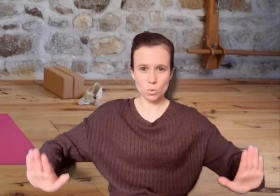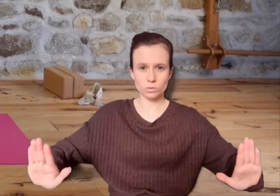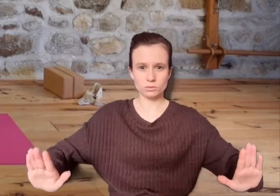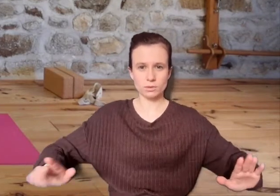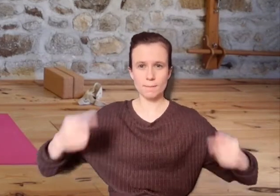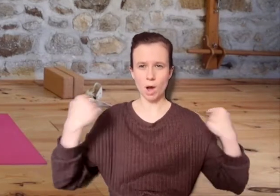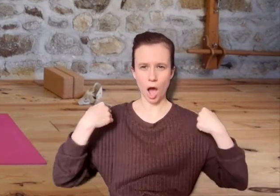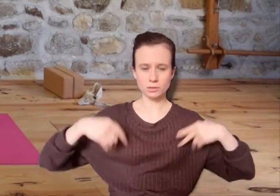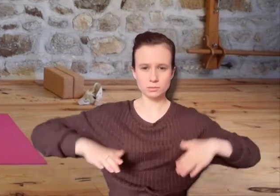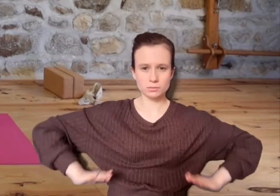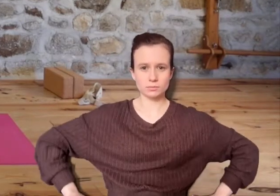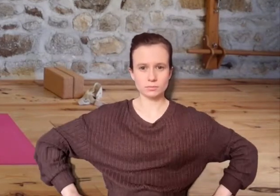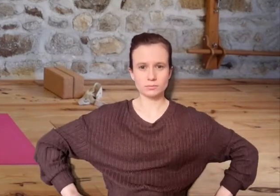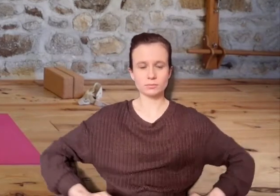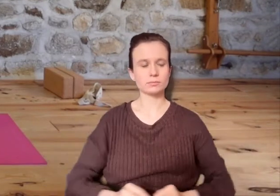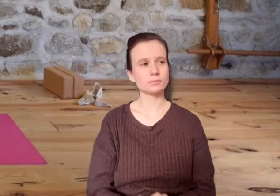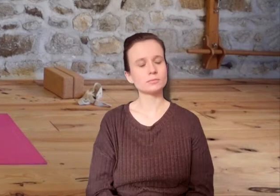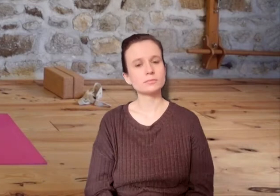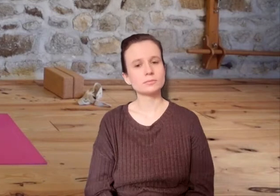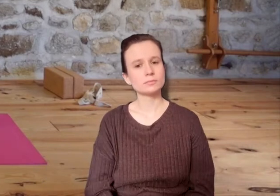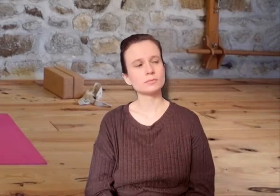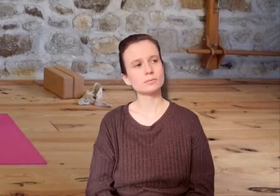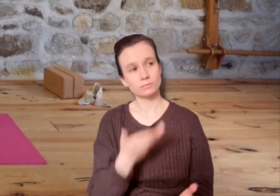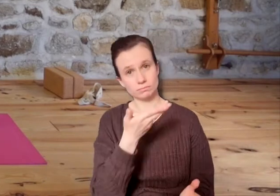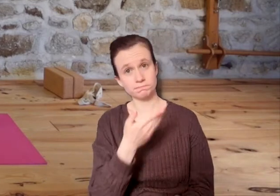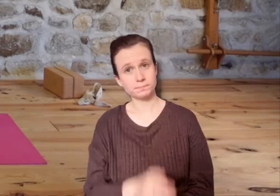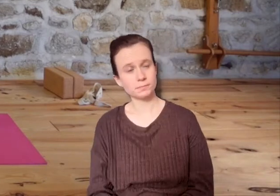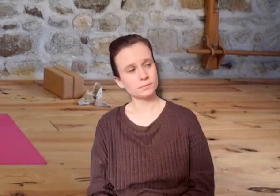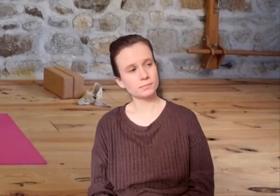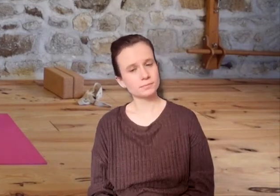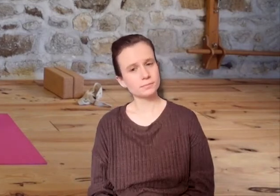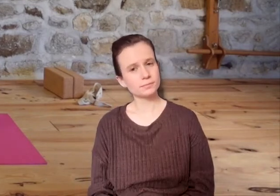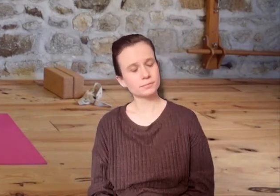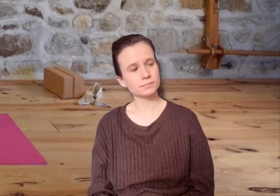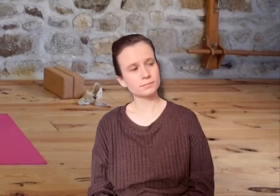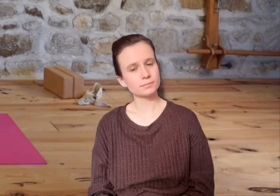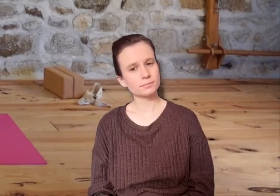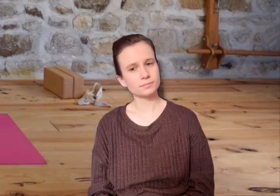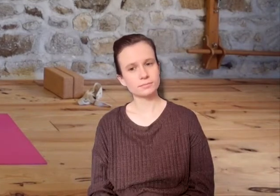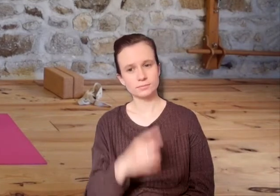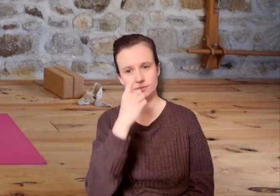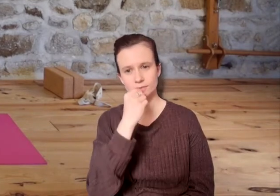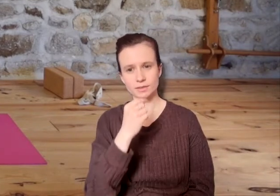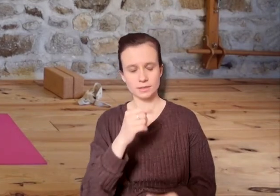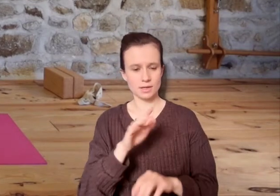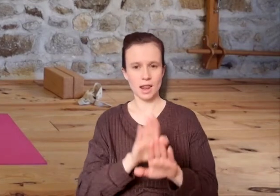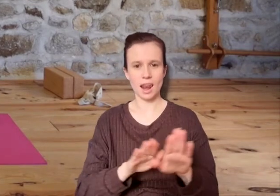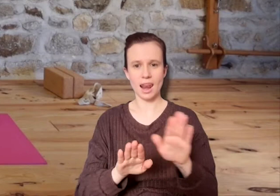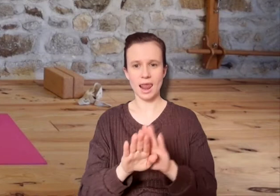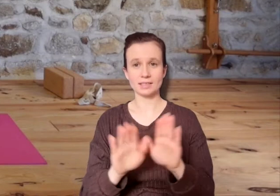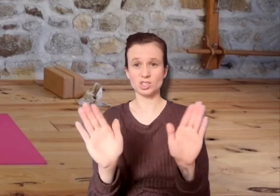place them a little bit further behind you. Again, you can either keep the legs separate or